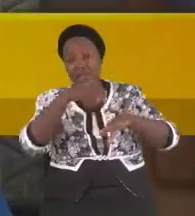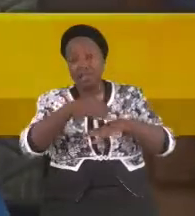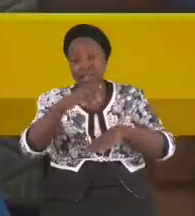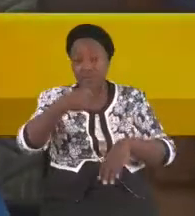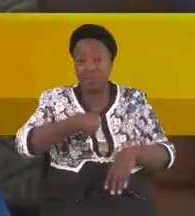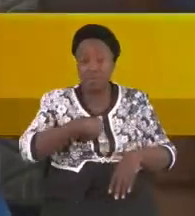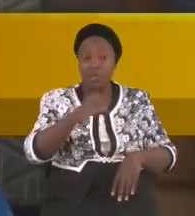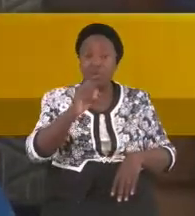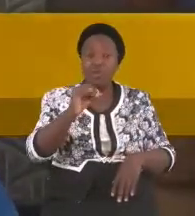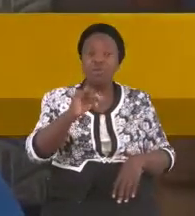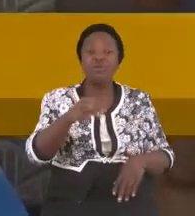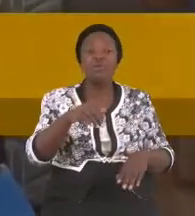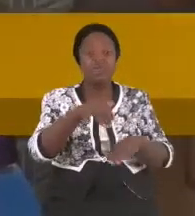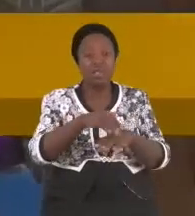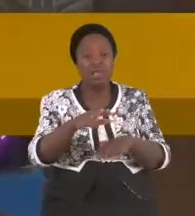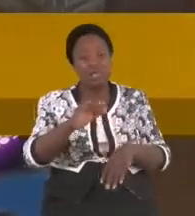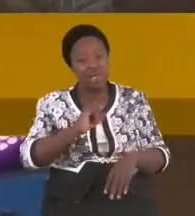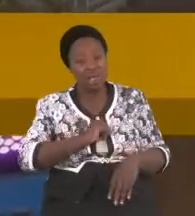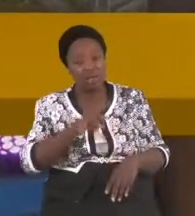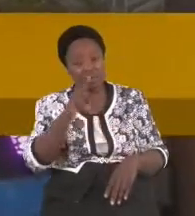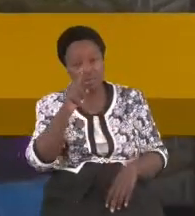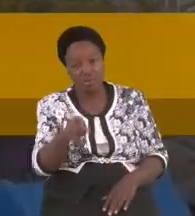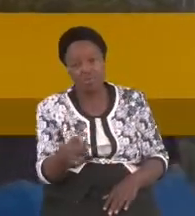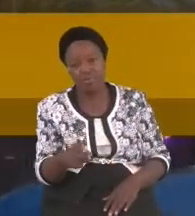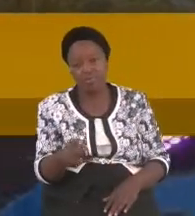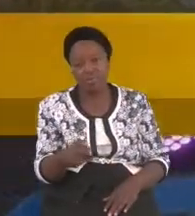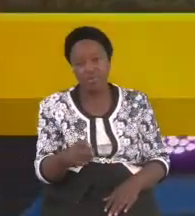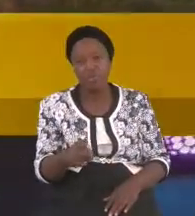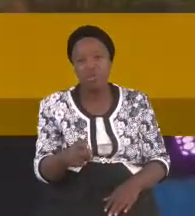so send I you. Those were